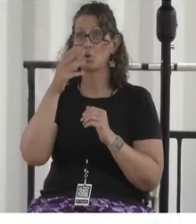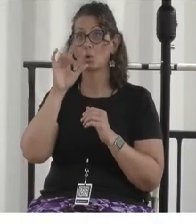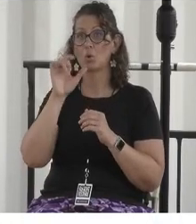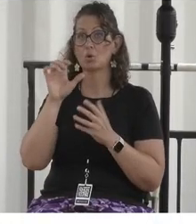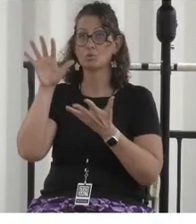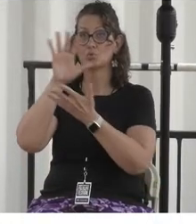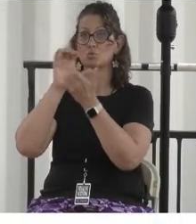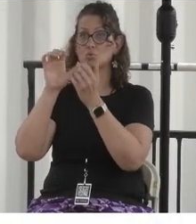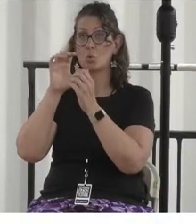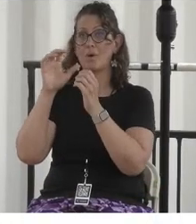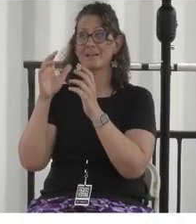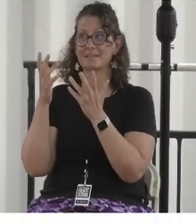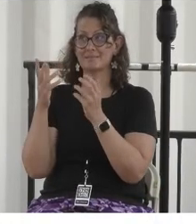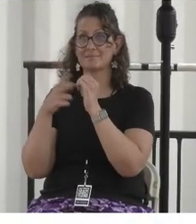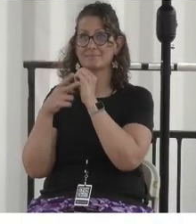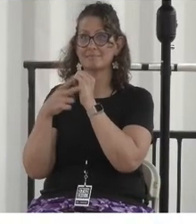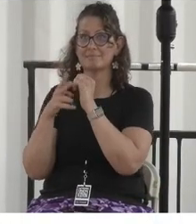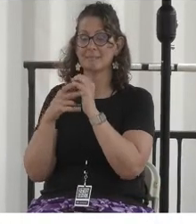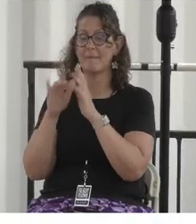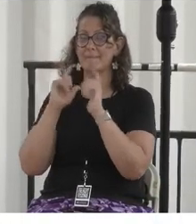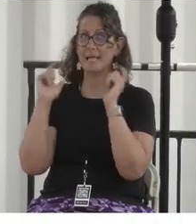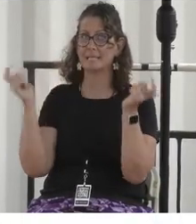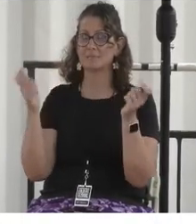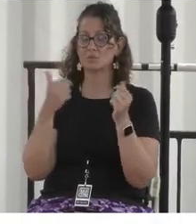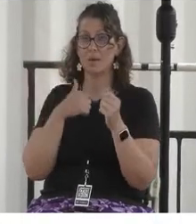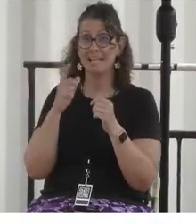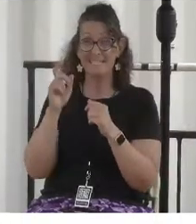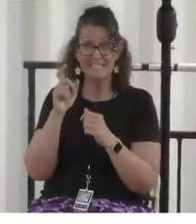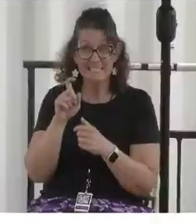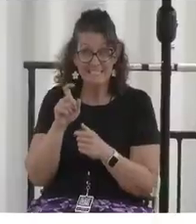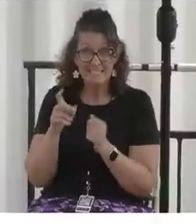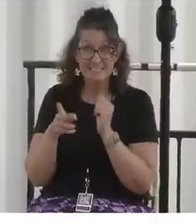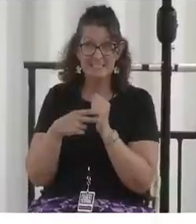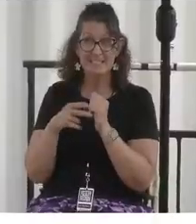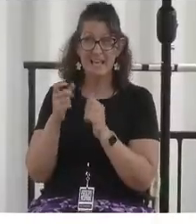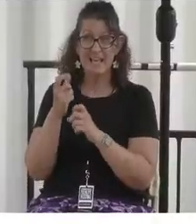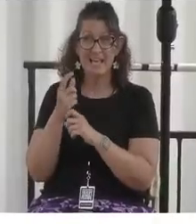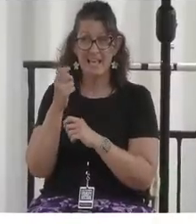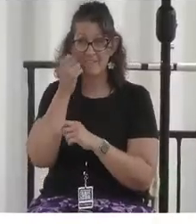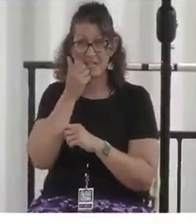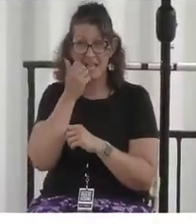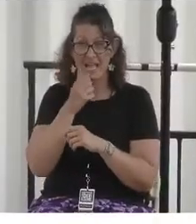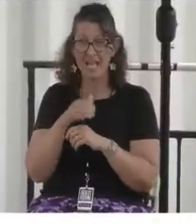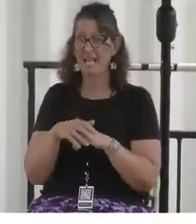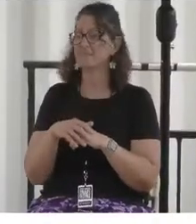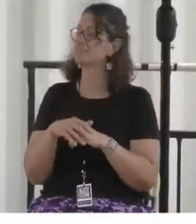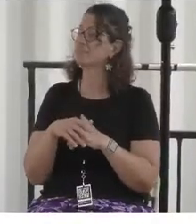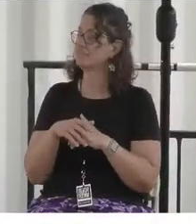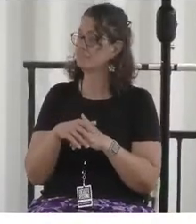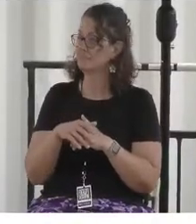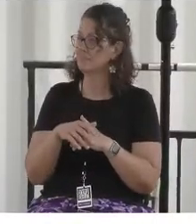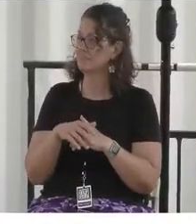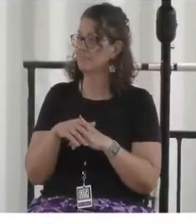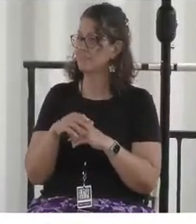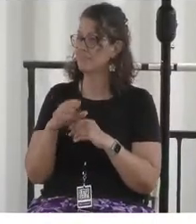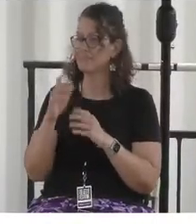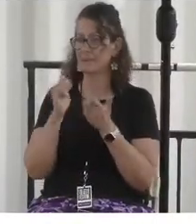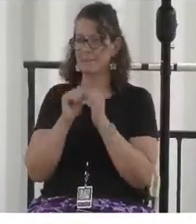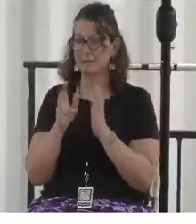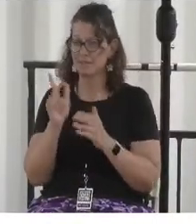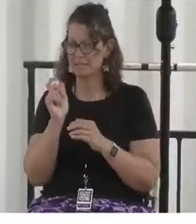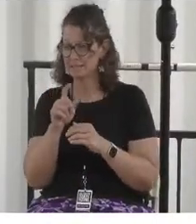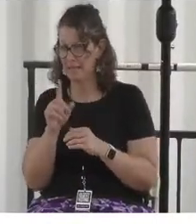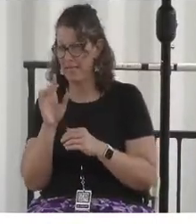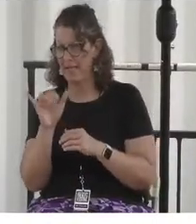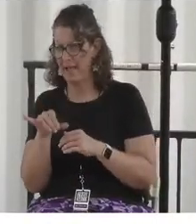you know, do you need to image the whole world every day? And honestly, some of our competitors have asked this question. And the answer is, well, we